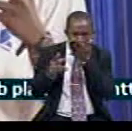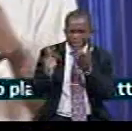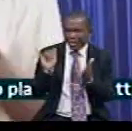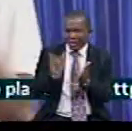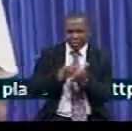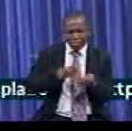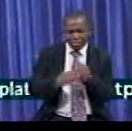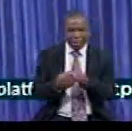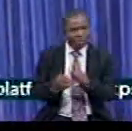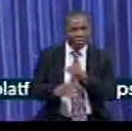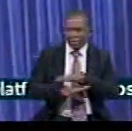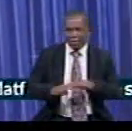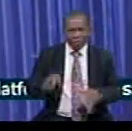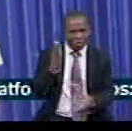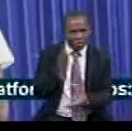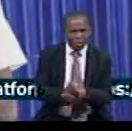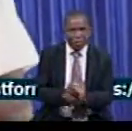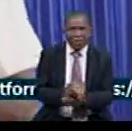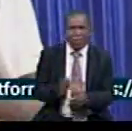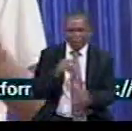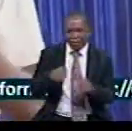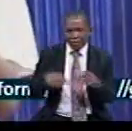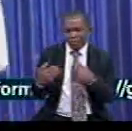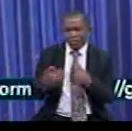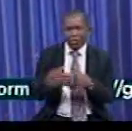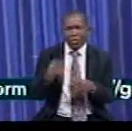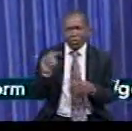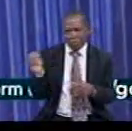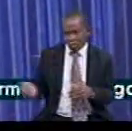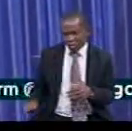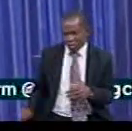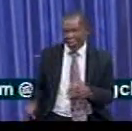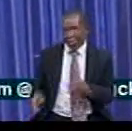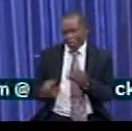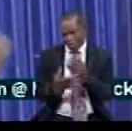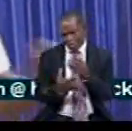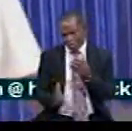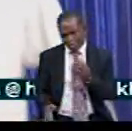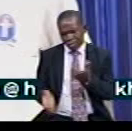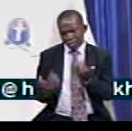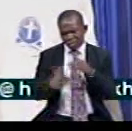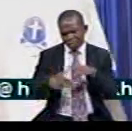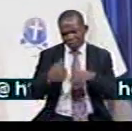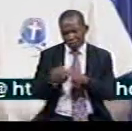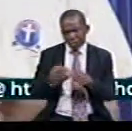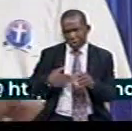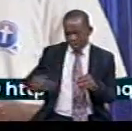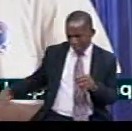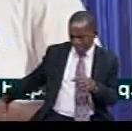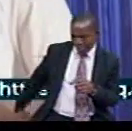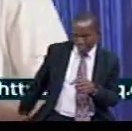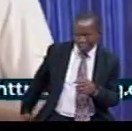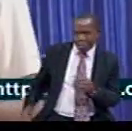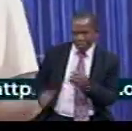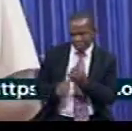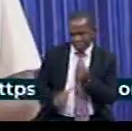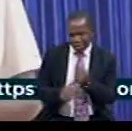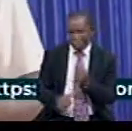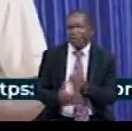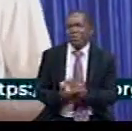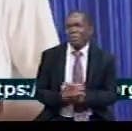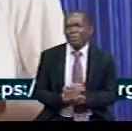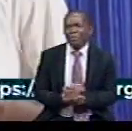toilet, blood will be oozing out and the tea will come out. After toilet, I'll be pushing the thing inside. But